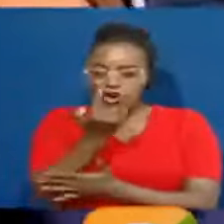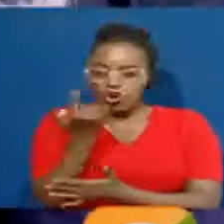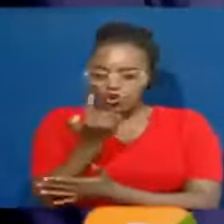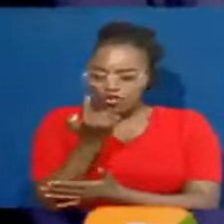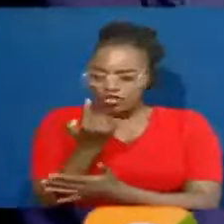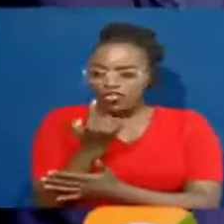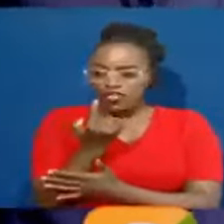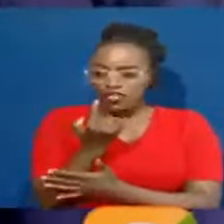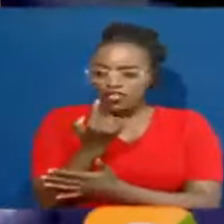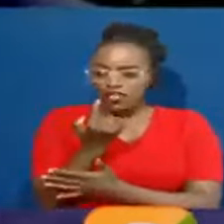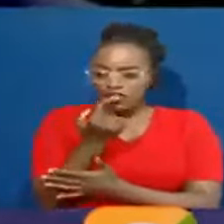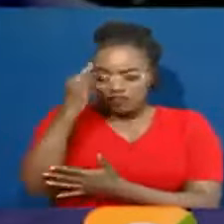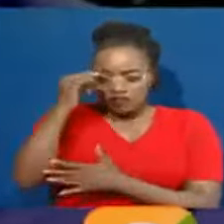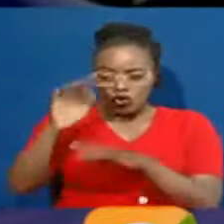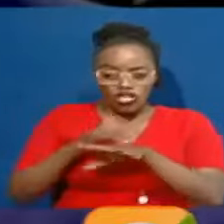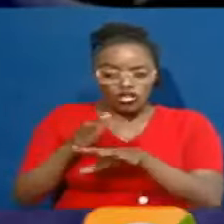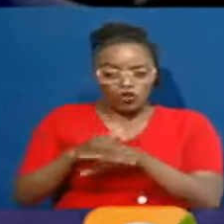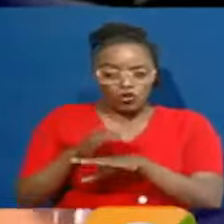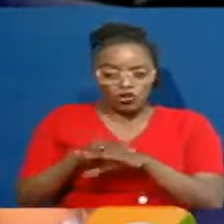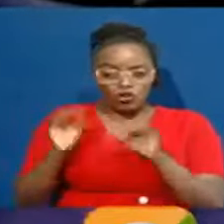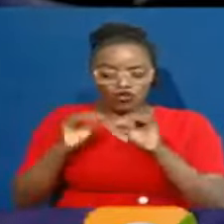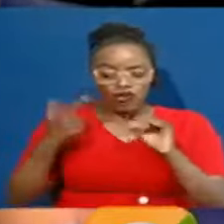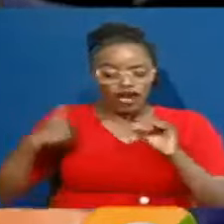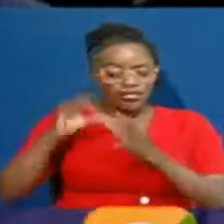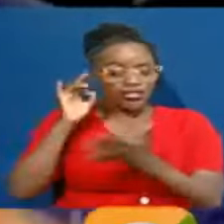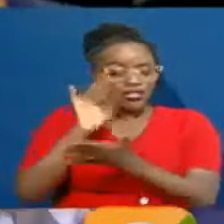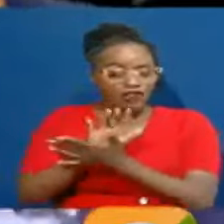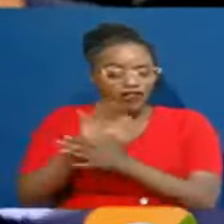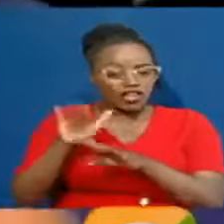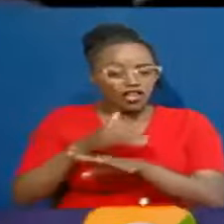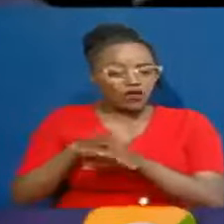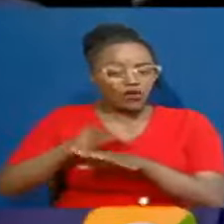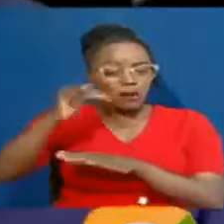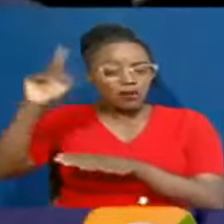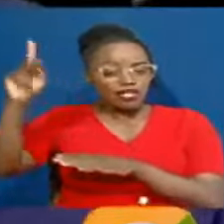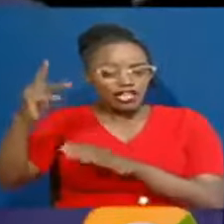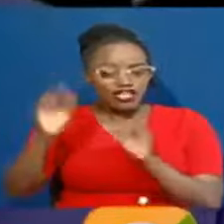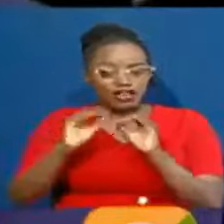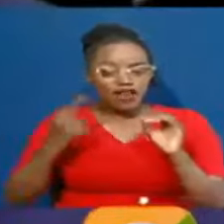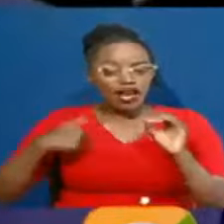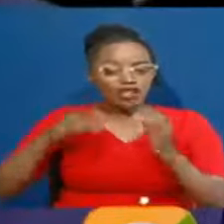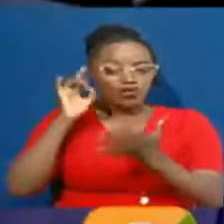ya Wakikuyu. We are not impeaching the people of Mount Kenya.